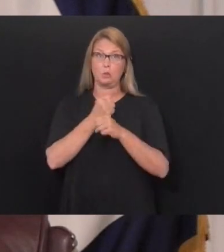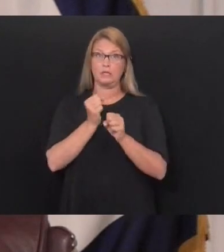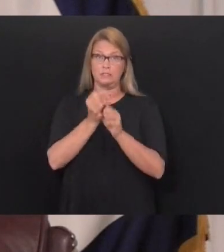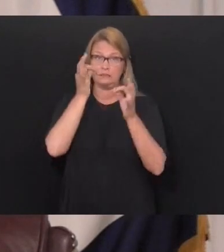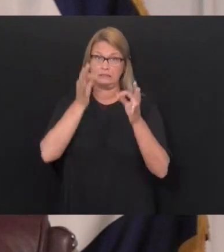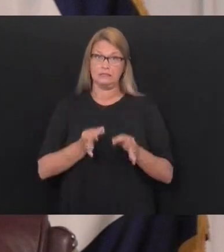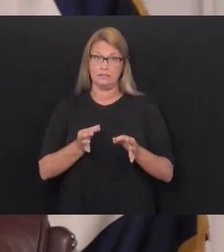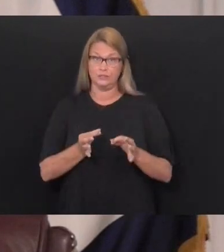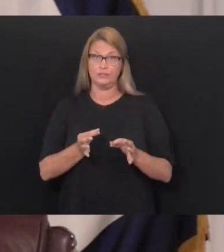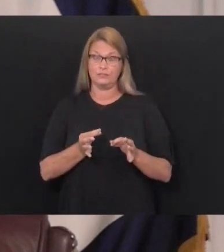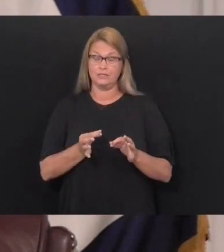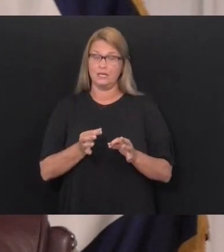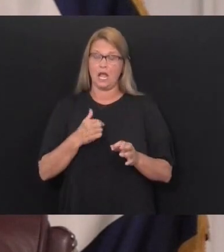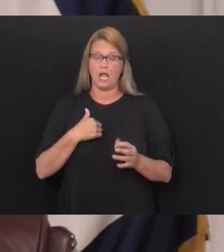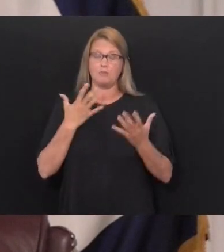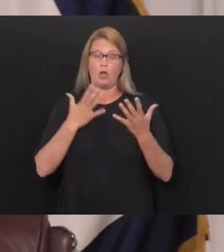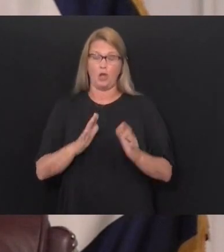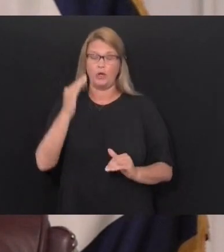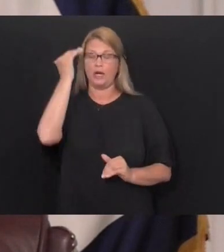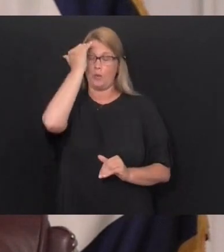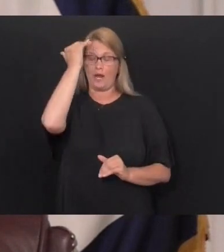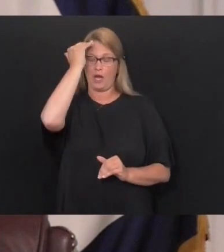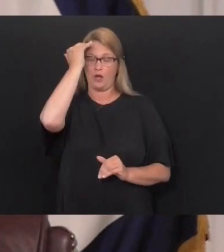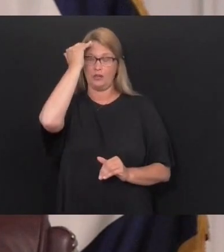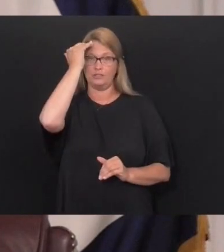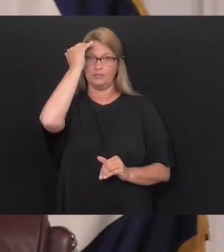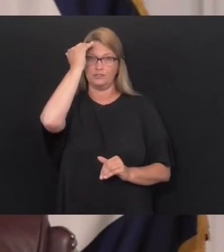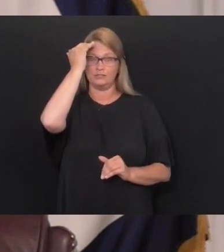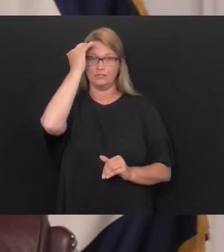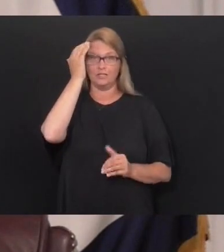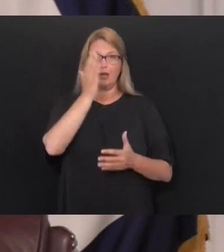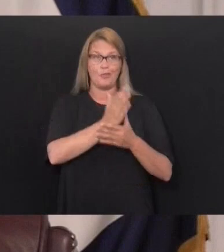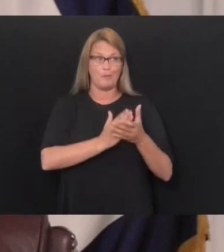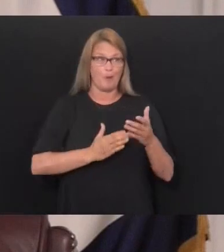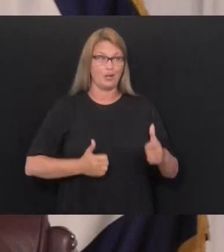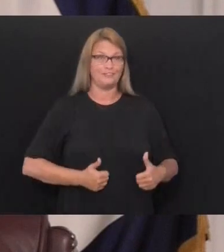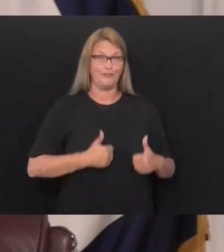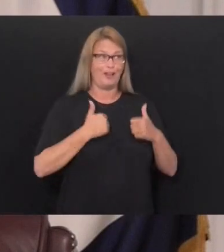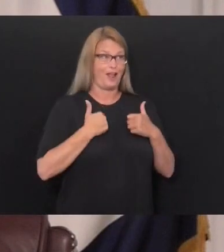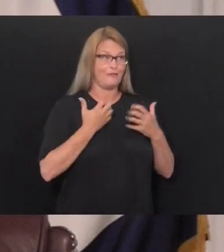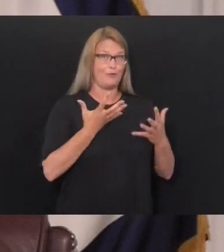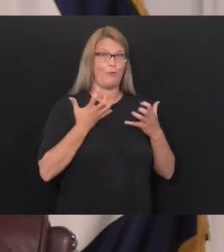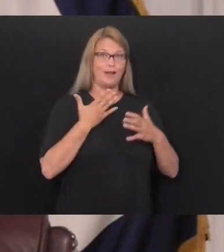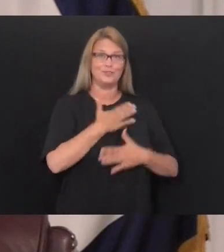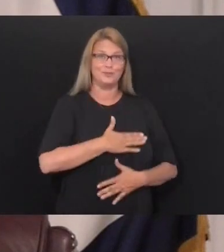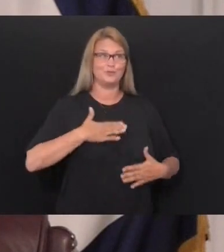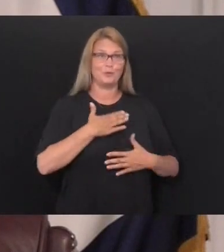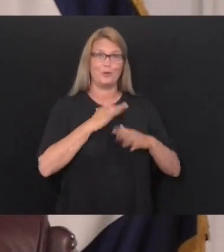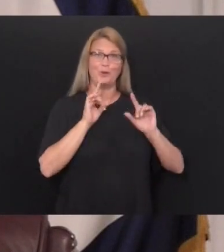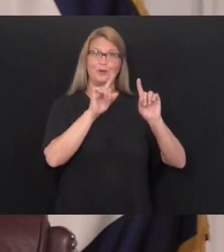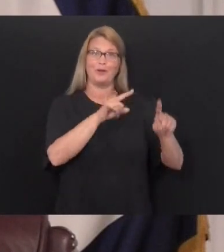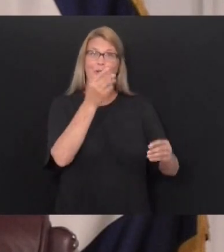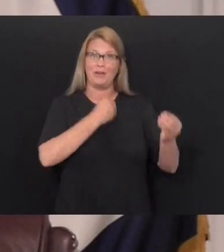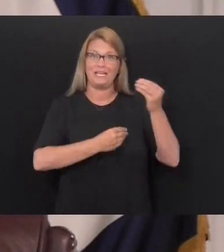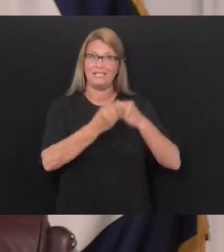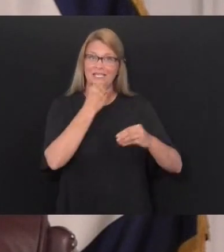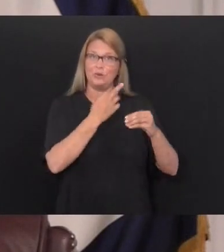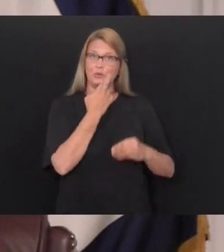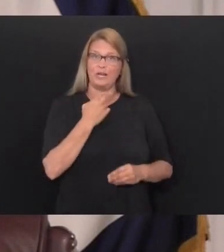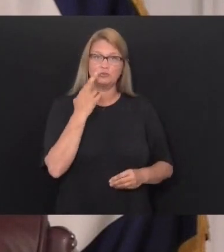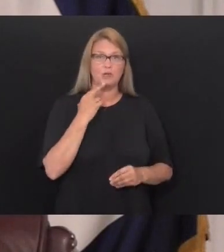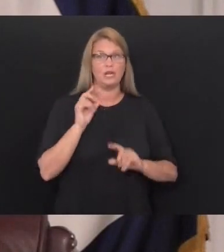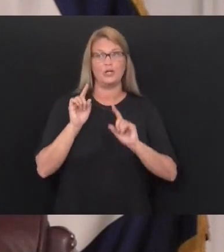nightmare. We don't need that right now. We've got people dying. We've got absolute decisions that have to be made.